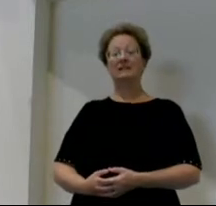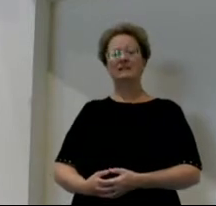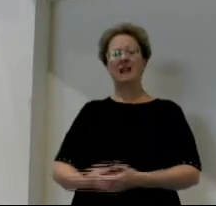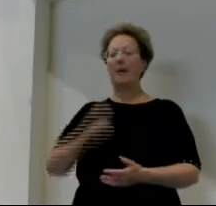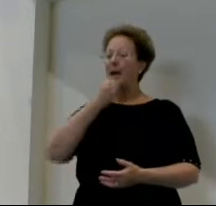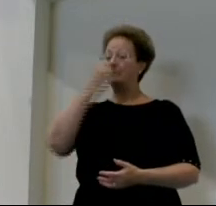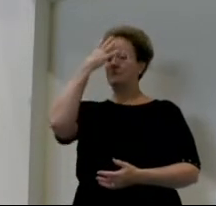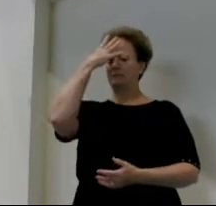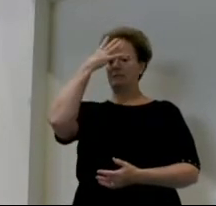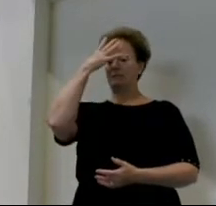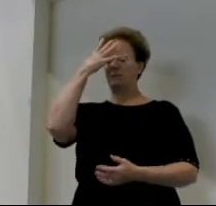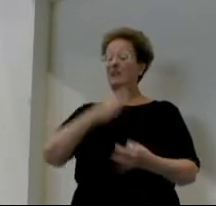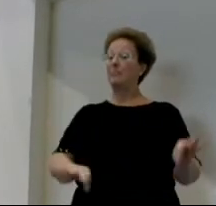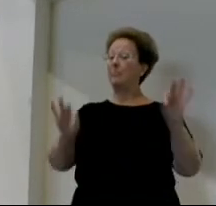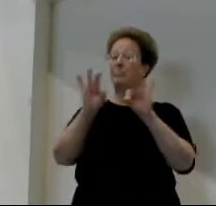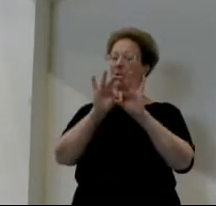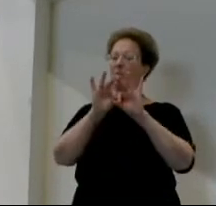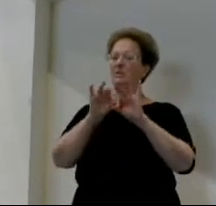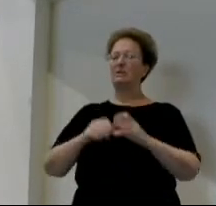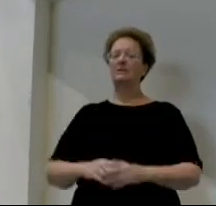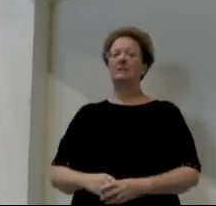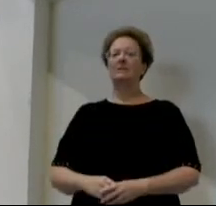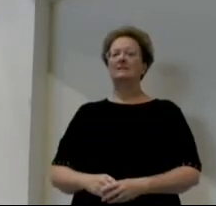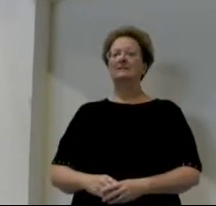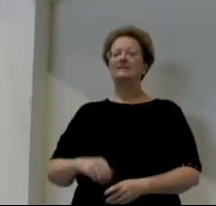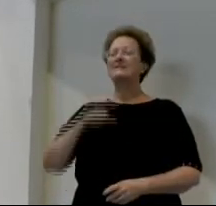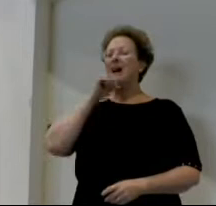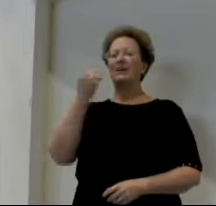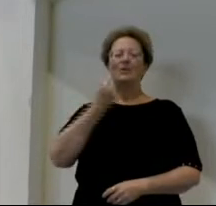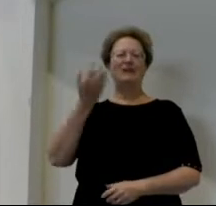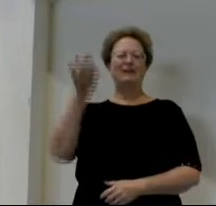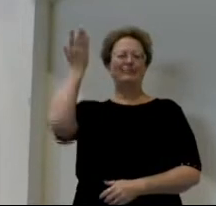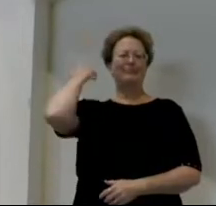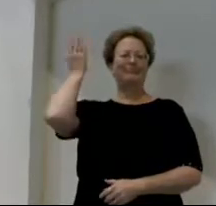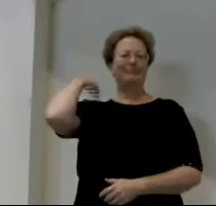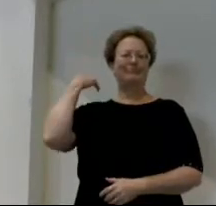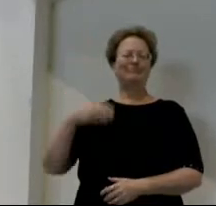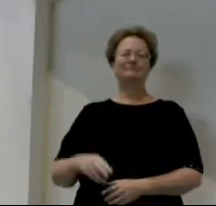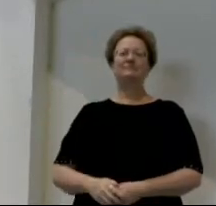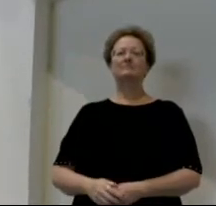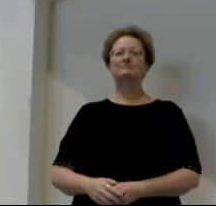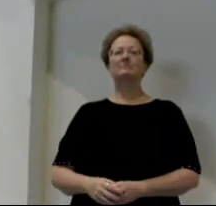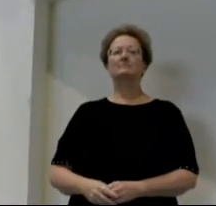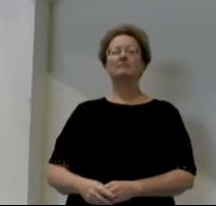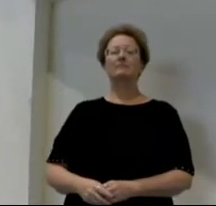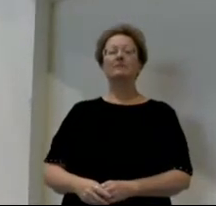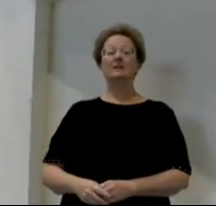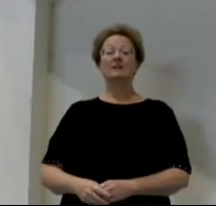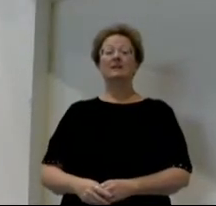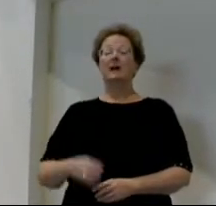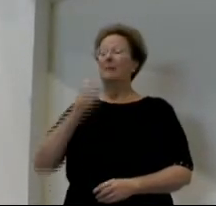is insignificant, or it's just something in our past that was an outward symbol of our family's faith. No,